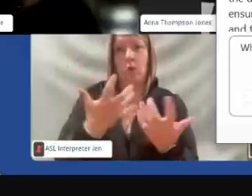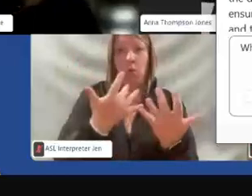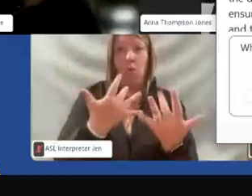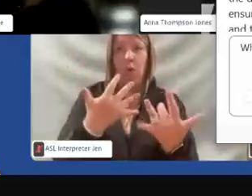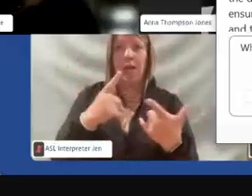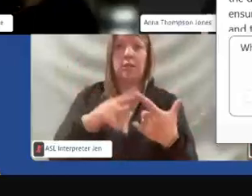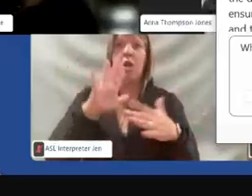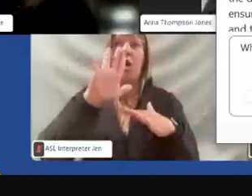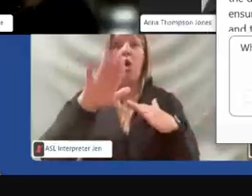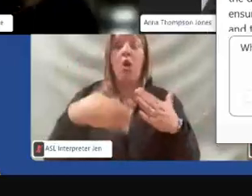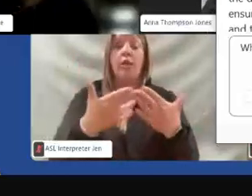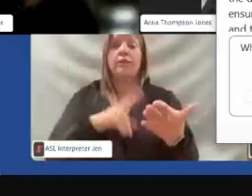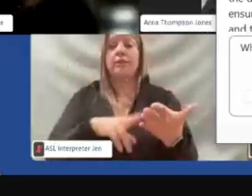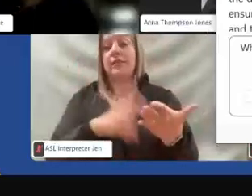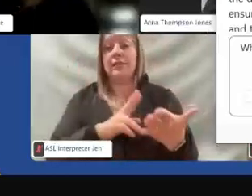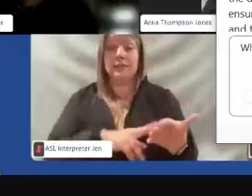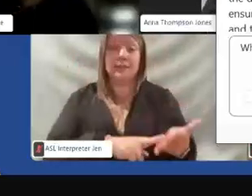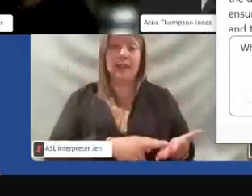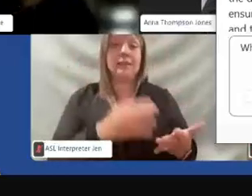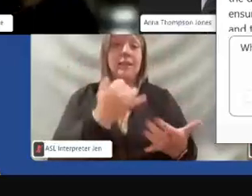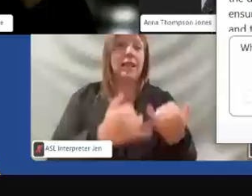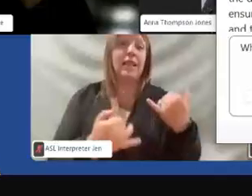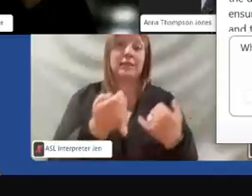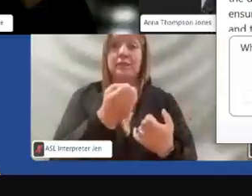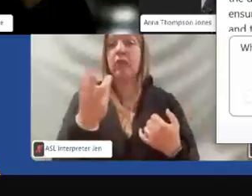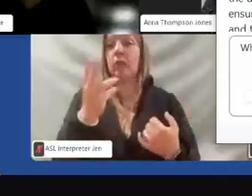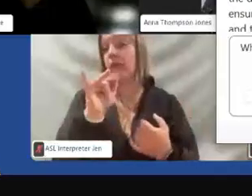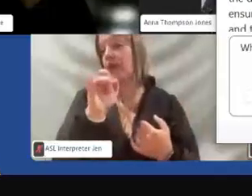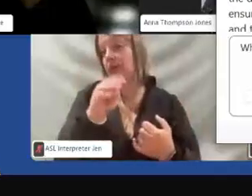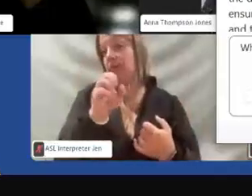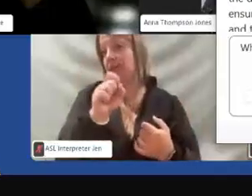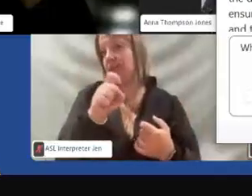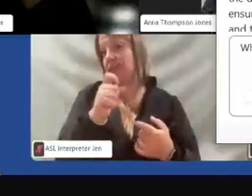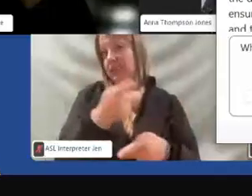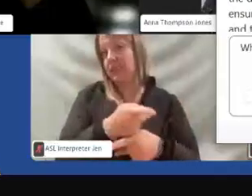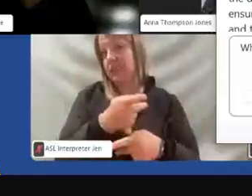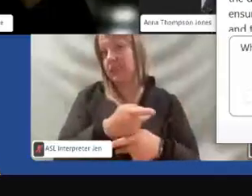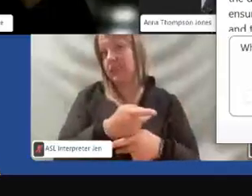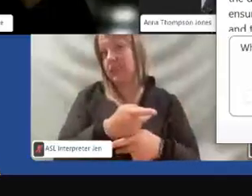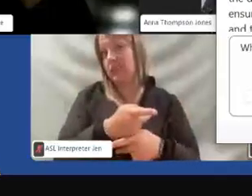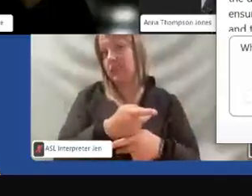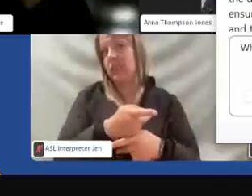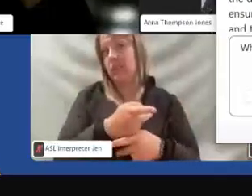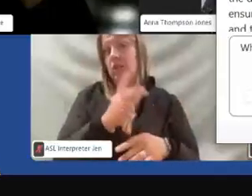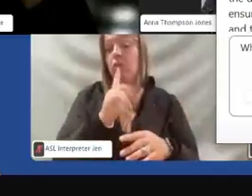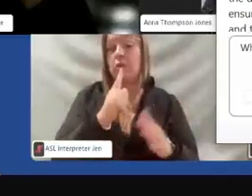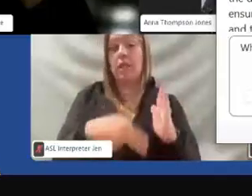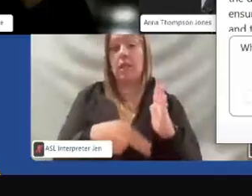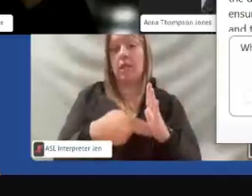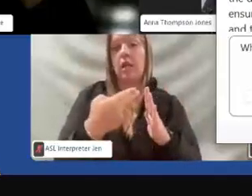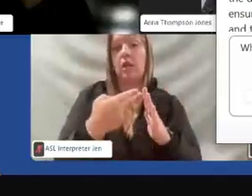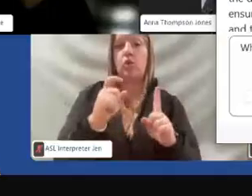had all of those signed off, and the last few items that needed to be taken care of, it was honestly